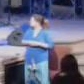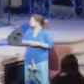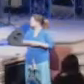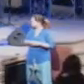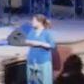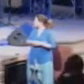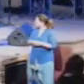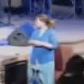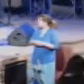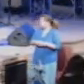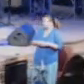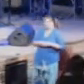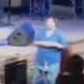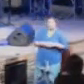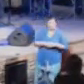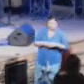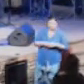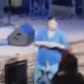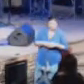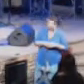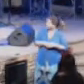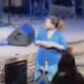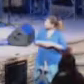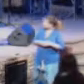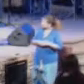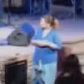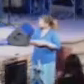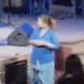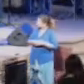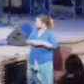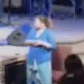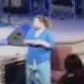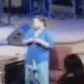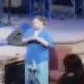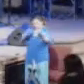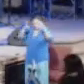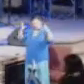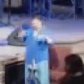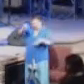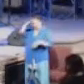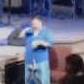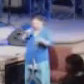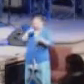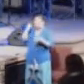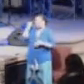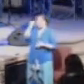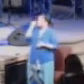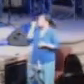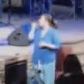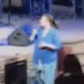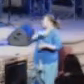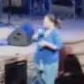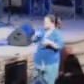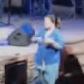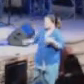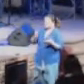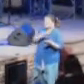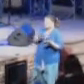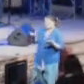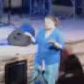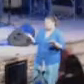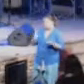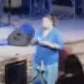great and how vast, how immense our God is. He's our King, amen. He's our